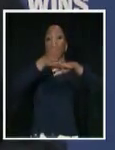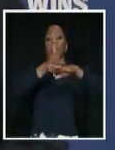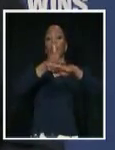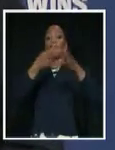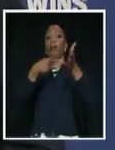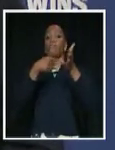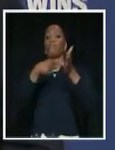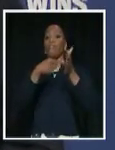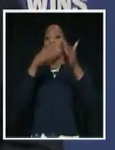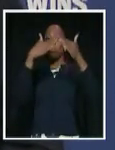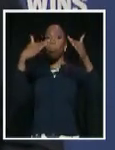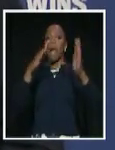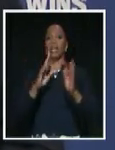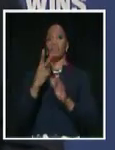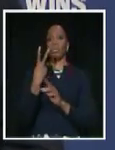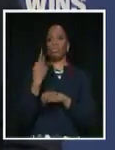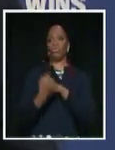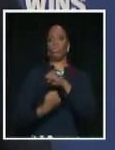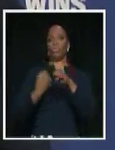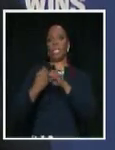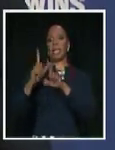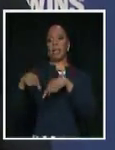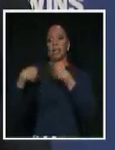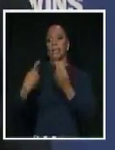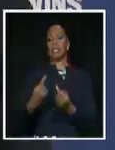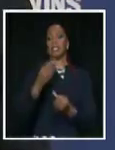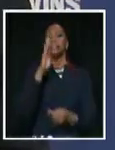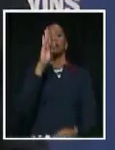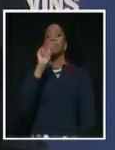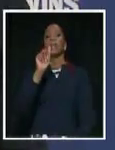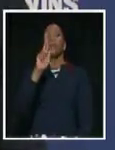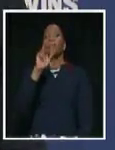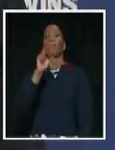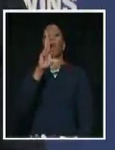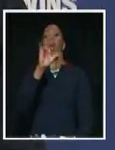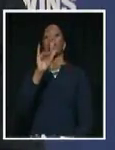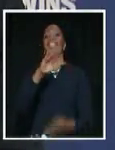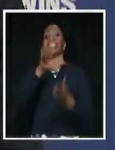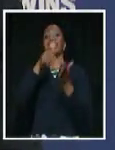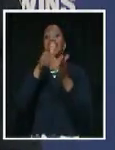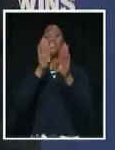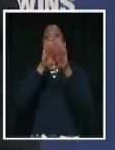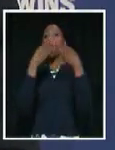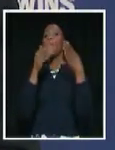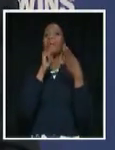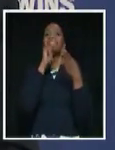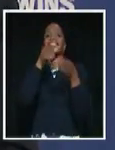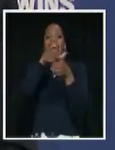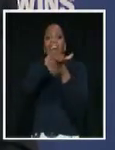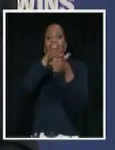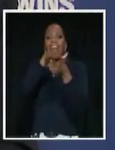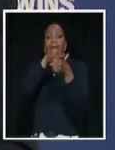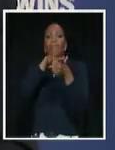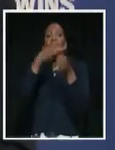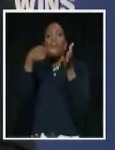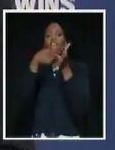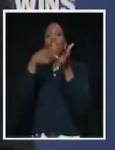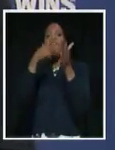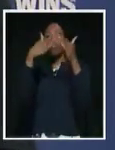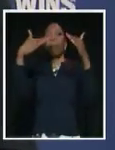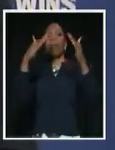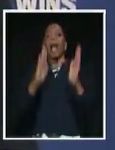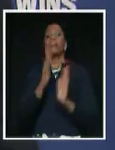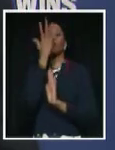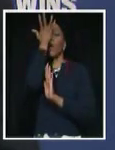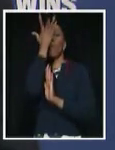years now since the Barclays Center has opened, and they're not even in the ground with affordable housing. You know why? Bill de Blasio